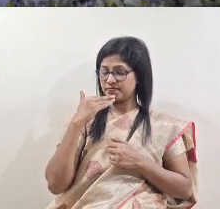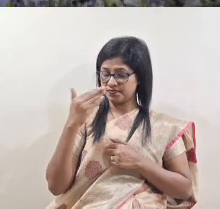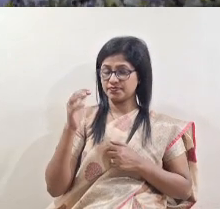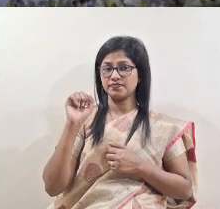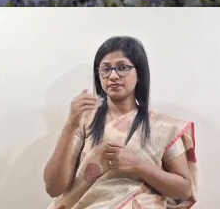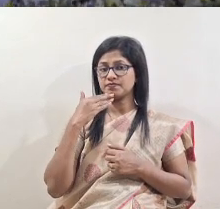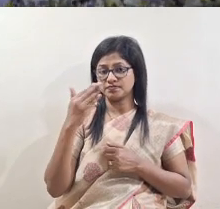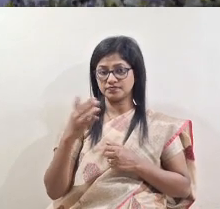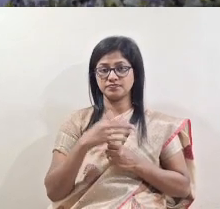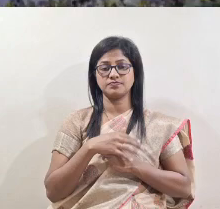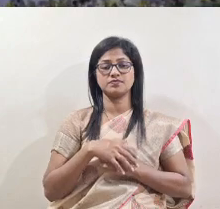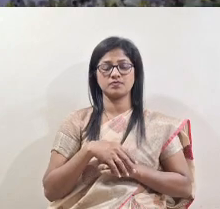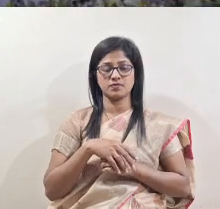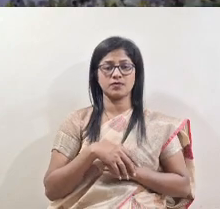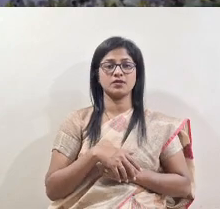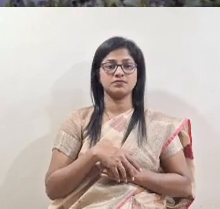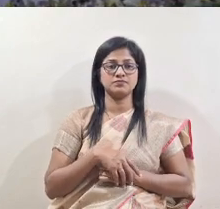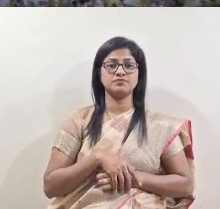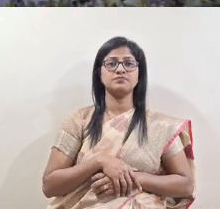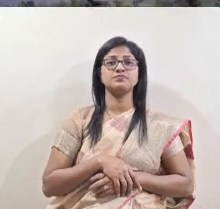Yeah, thank you, sir.